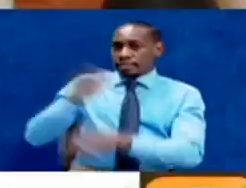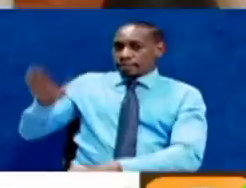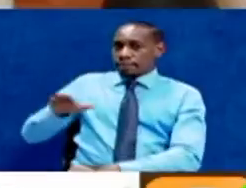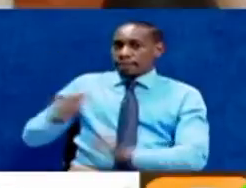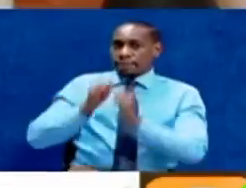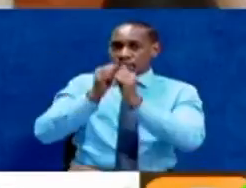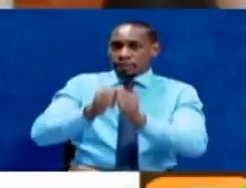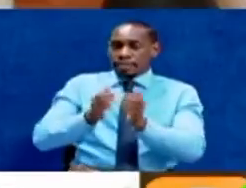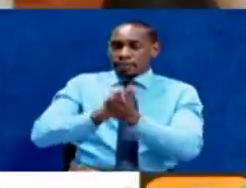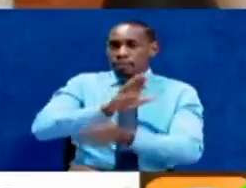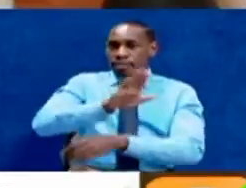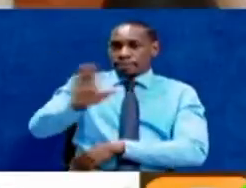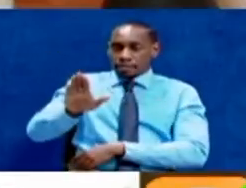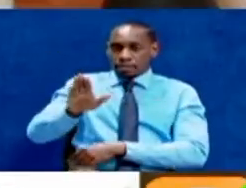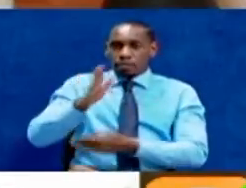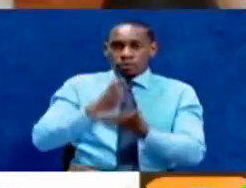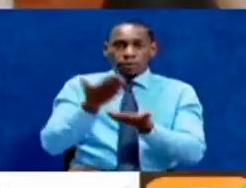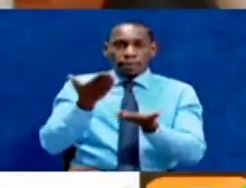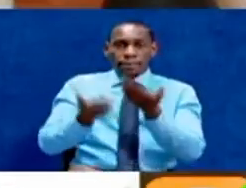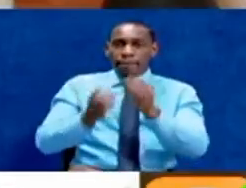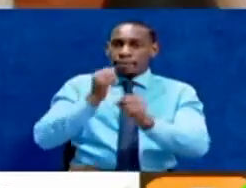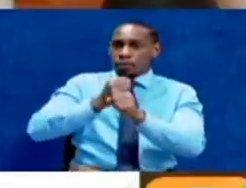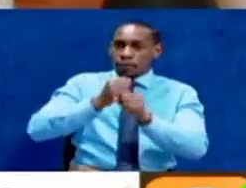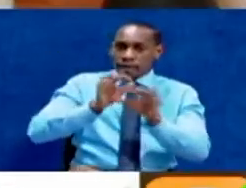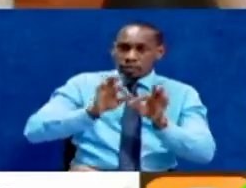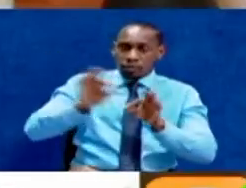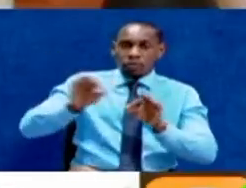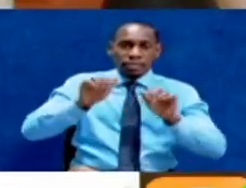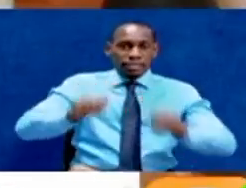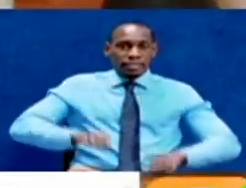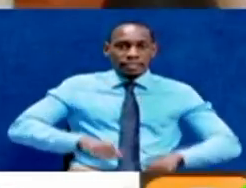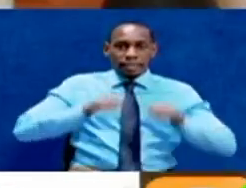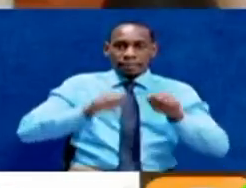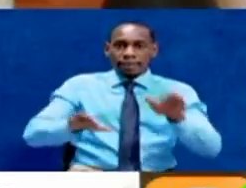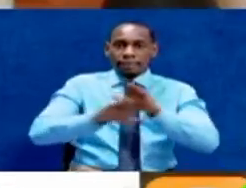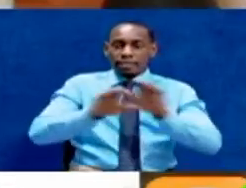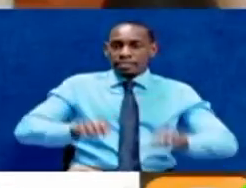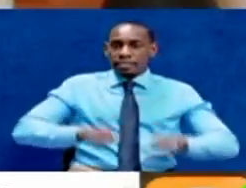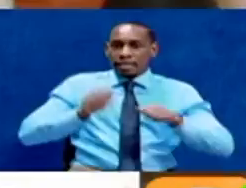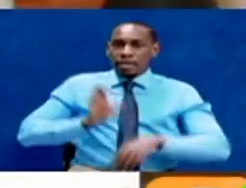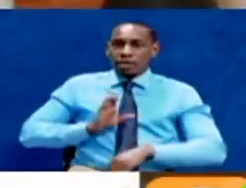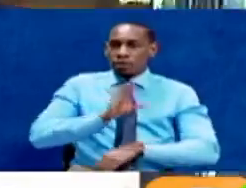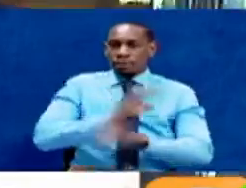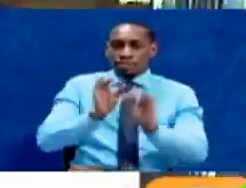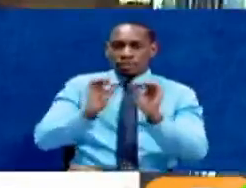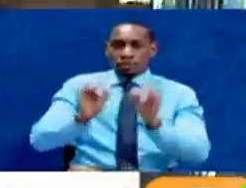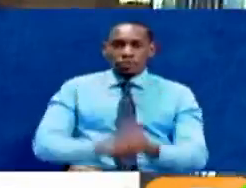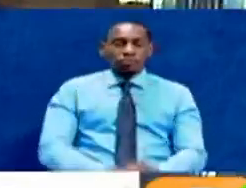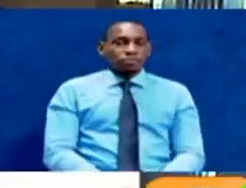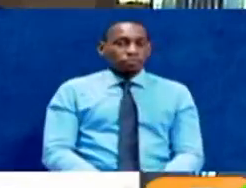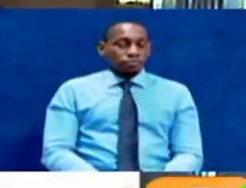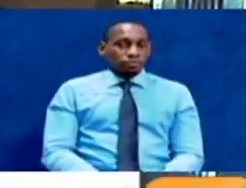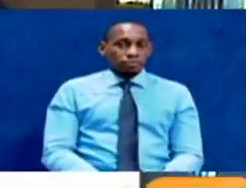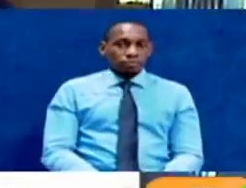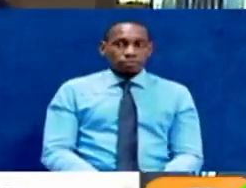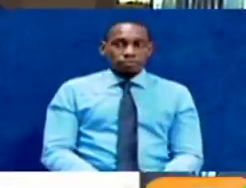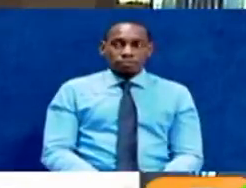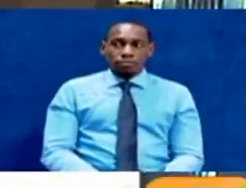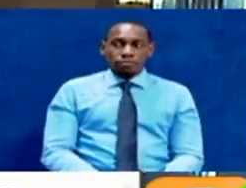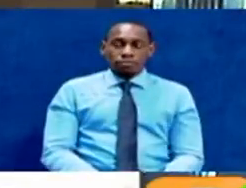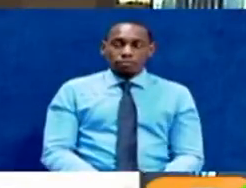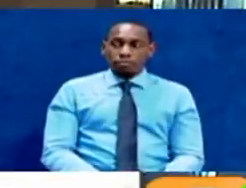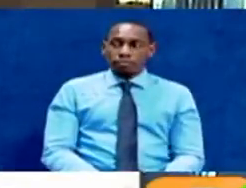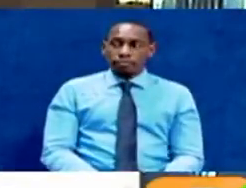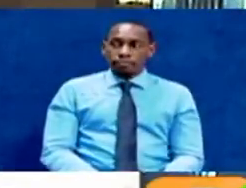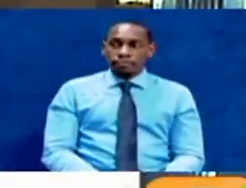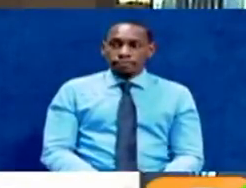with you, who might even have served longer than you, have not been chairman or vice chairman of committees? Okay. You've made your point. Let's allow Honorable